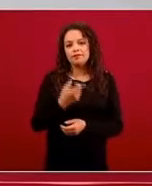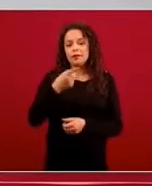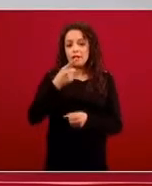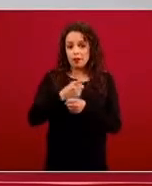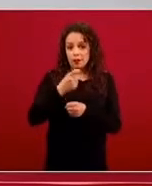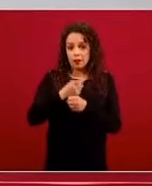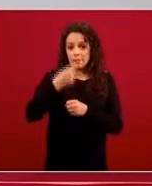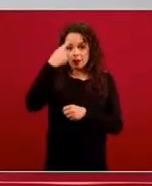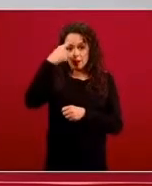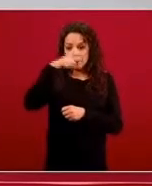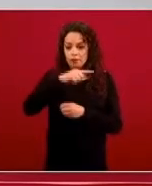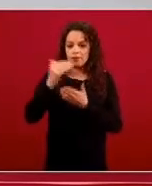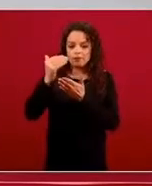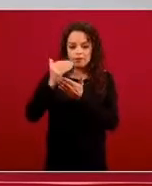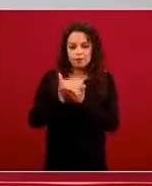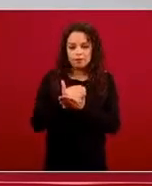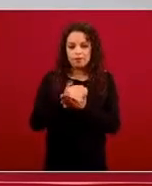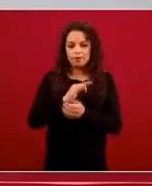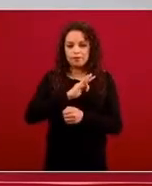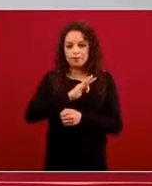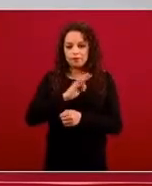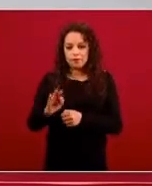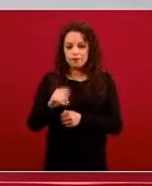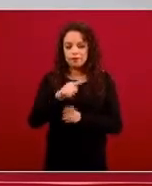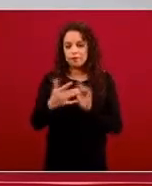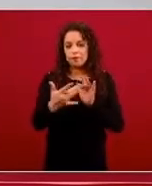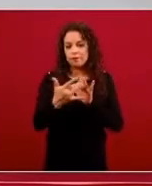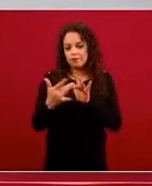to say goodbye to the